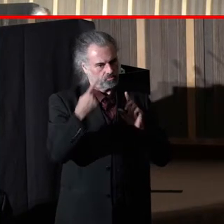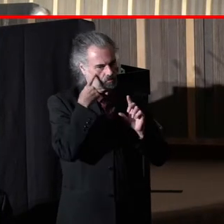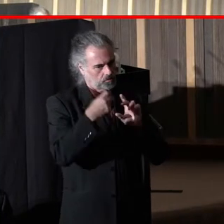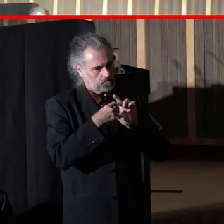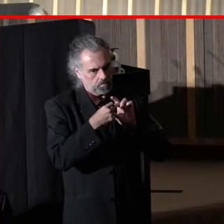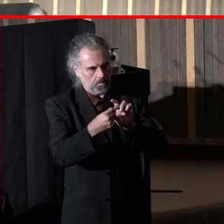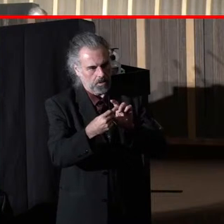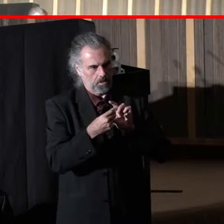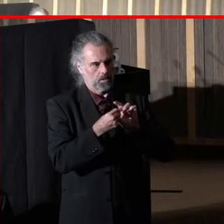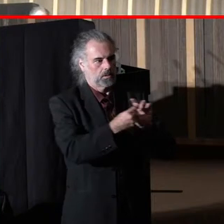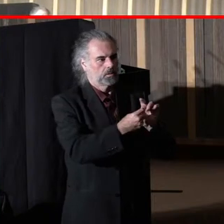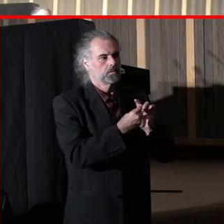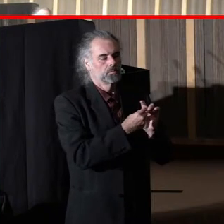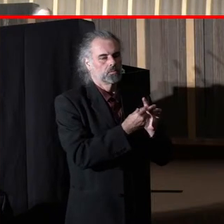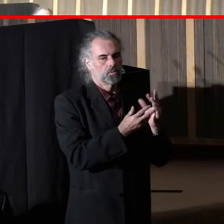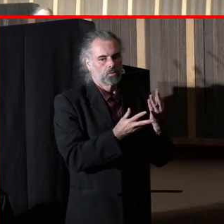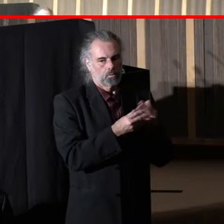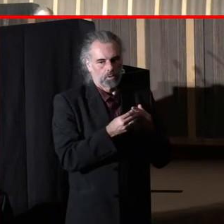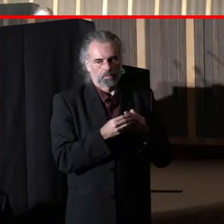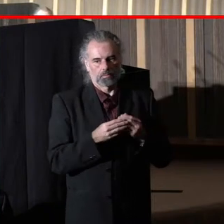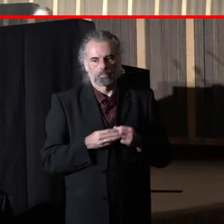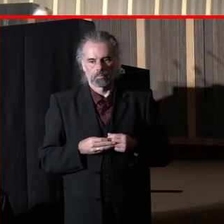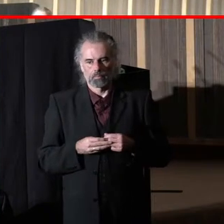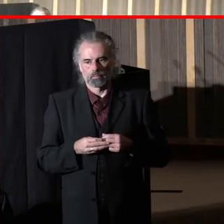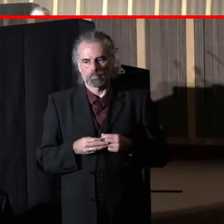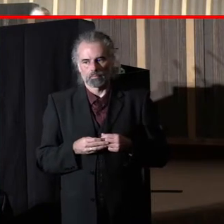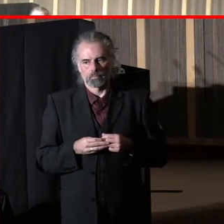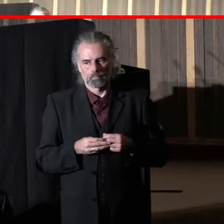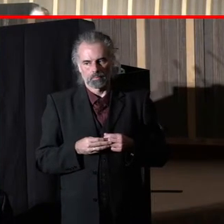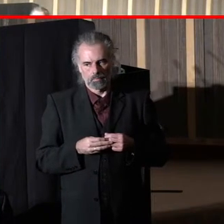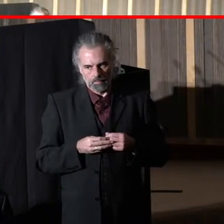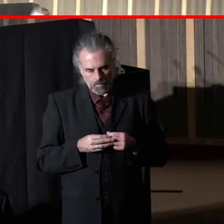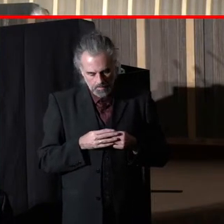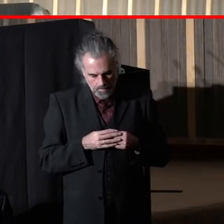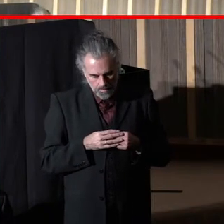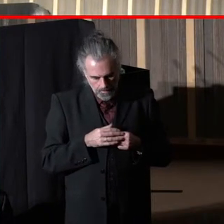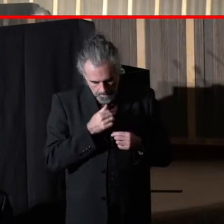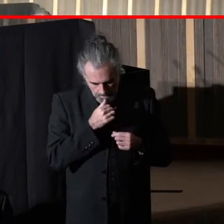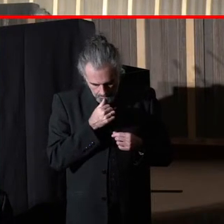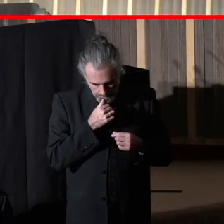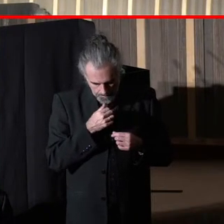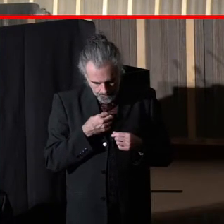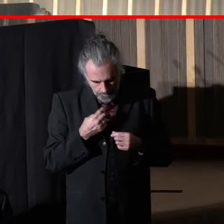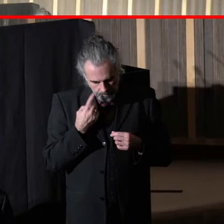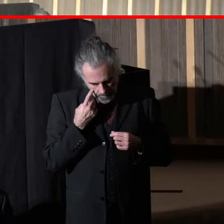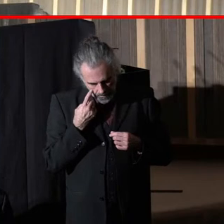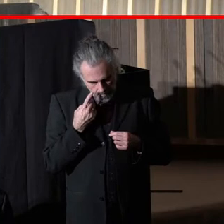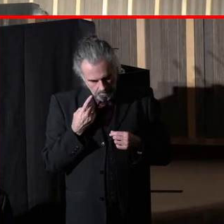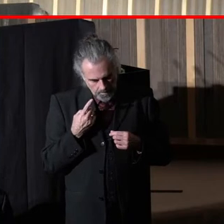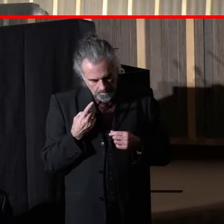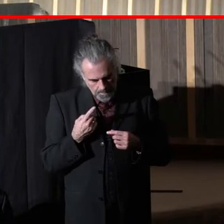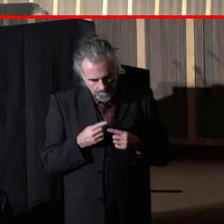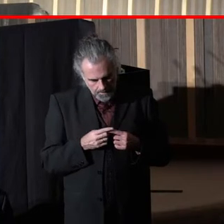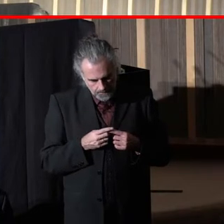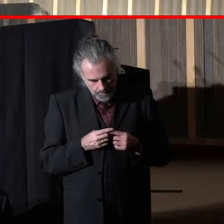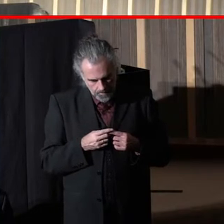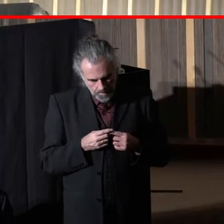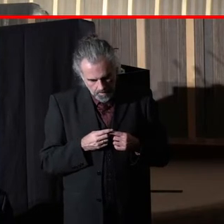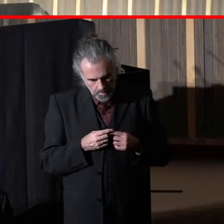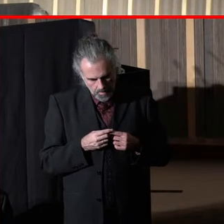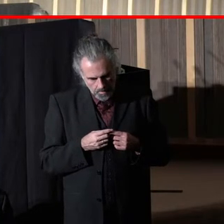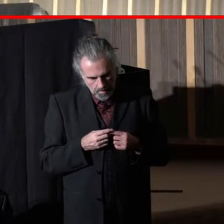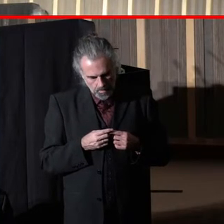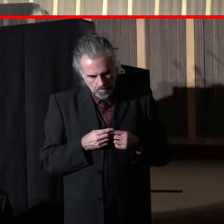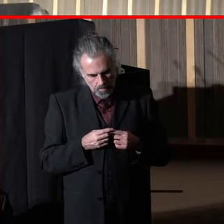to be relayed on that, or in that particular case. I don't know. I'm seeing science communication as marketing.